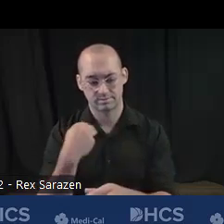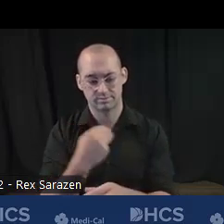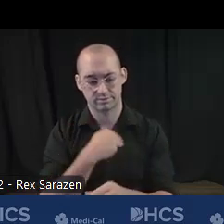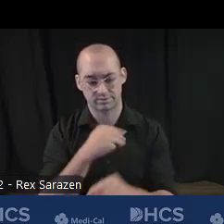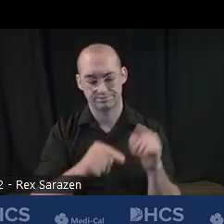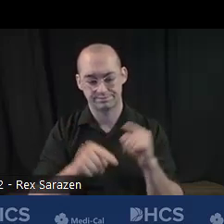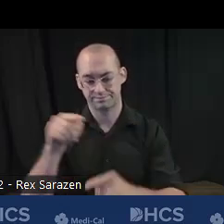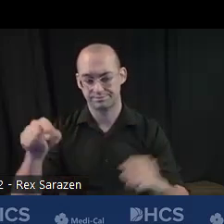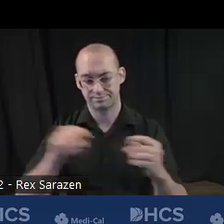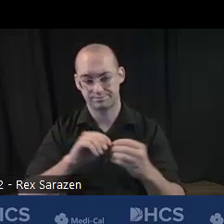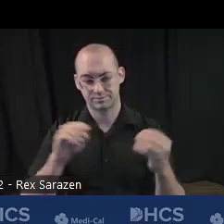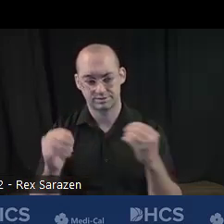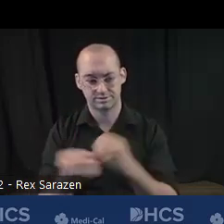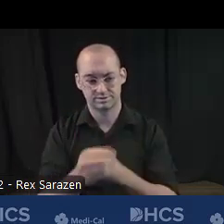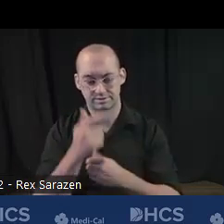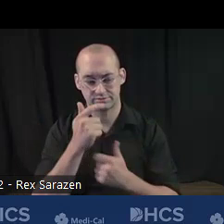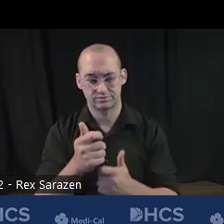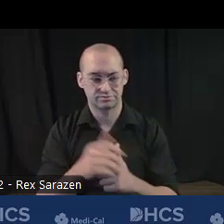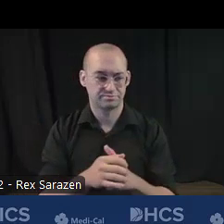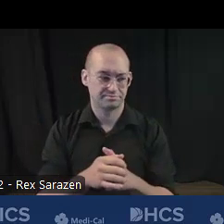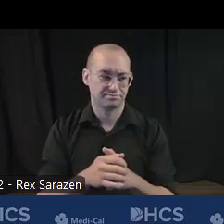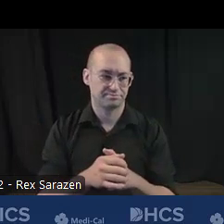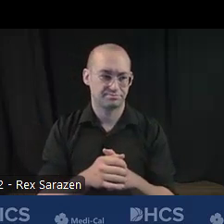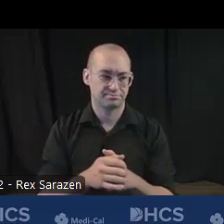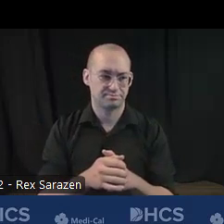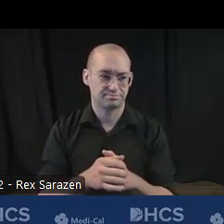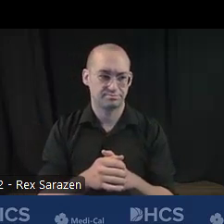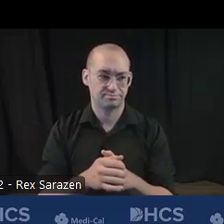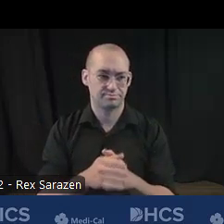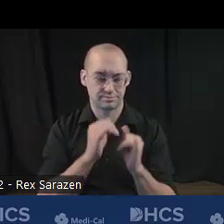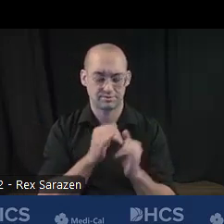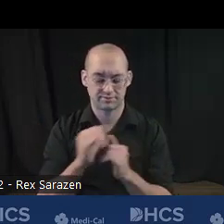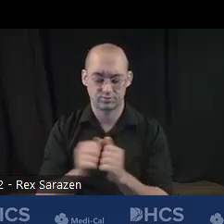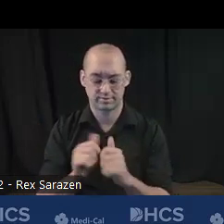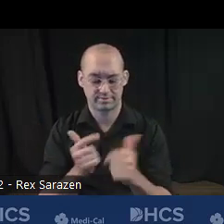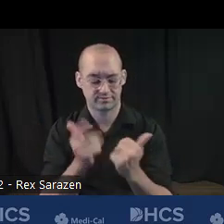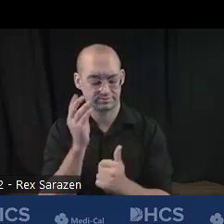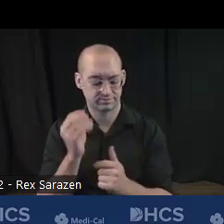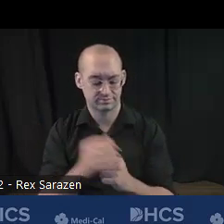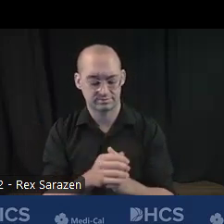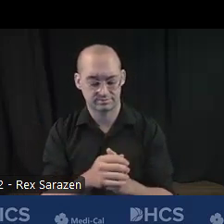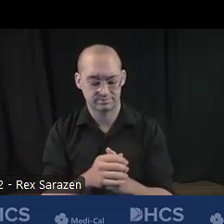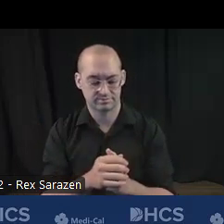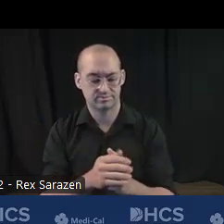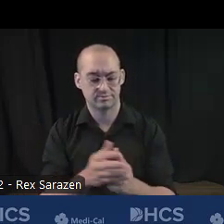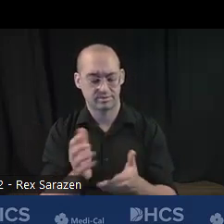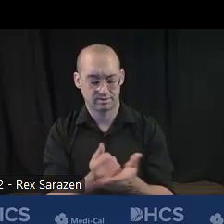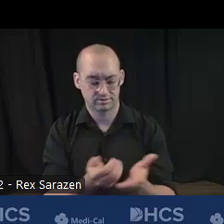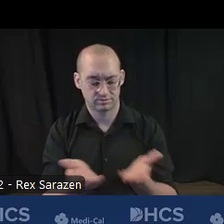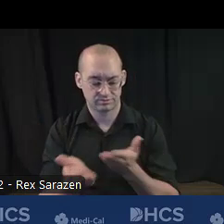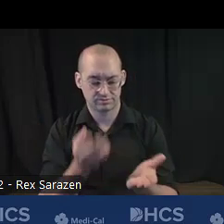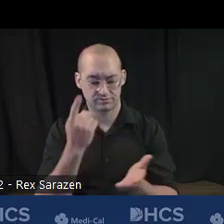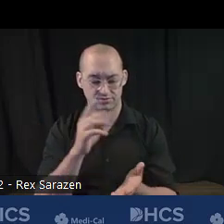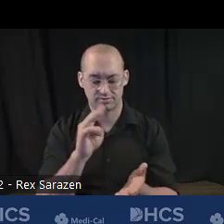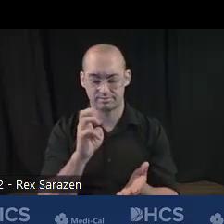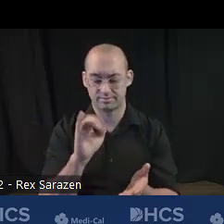and experience, with the waivers proposed for integration, including individuals with lived experience, receiving services from Medi-Cal waivers,